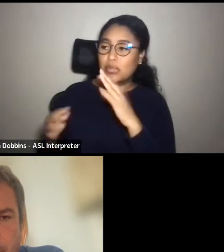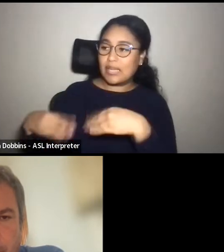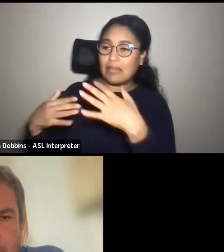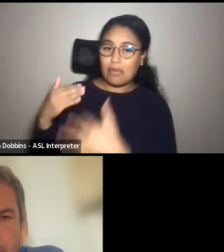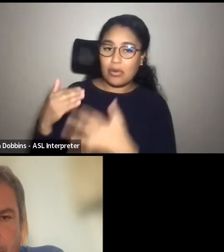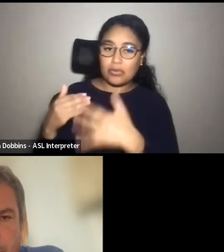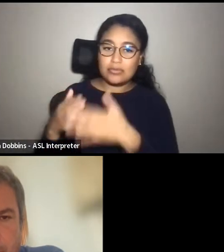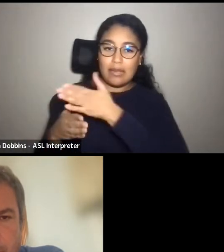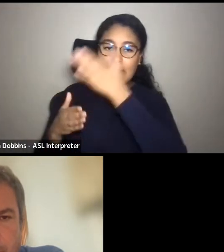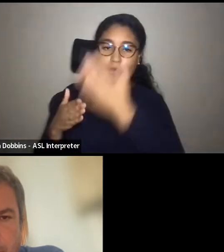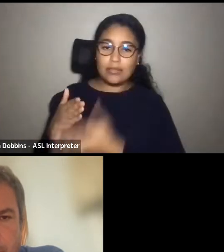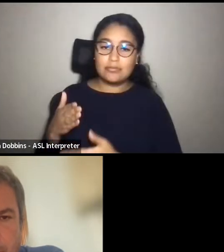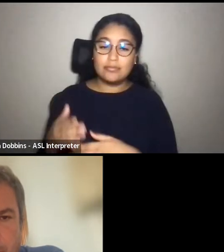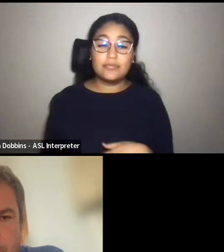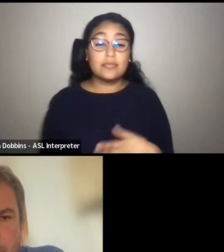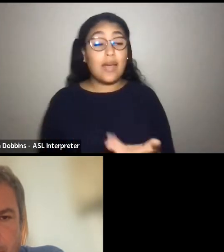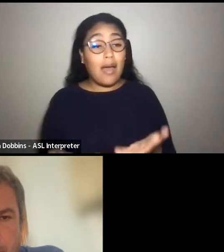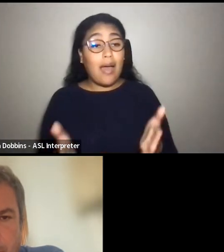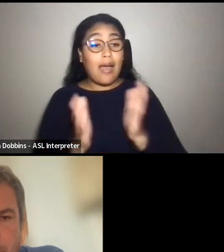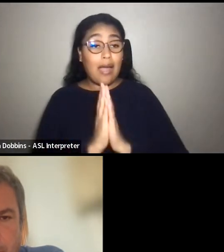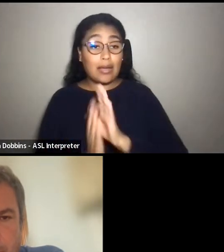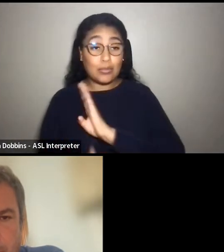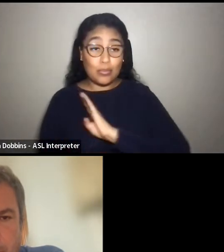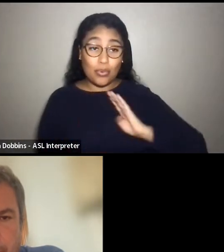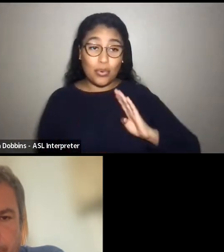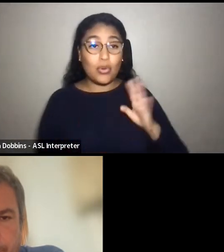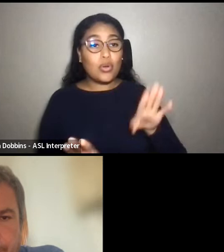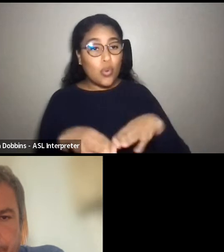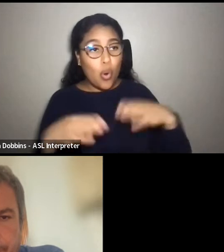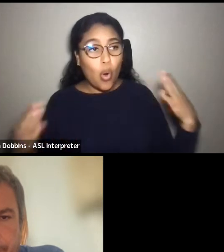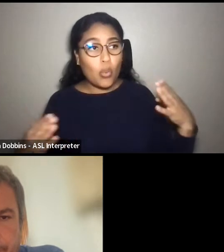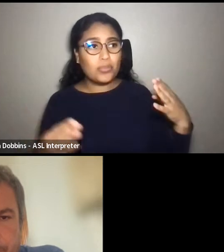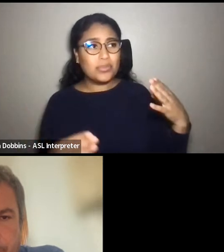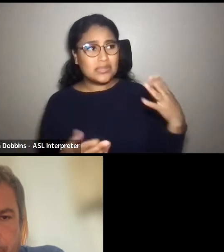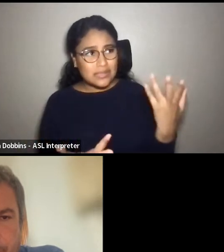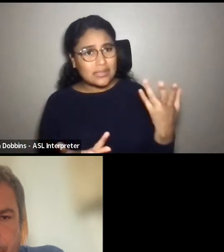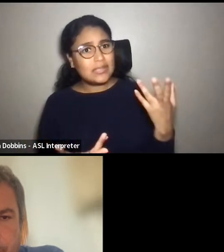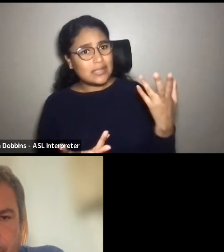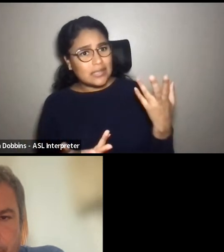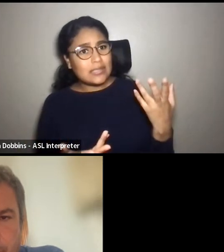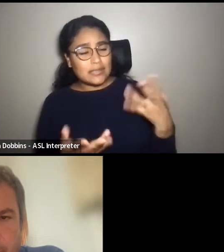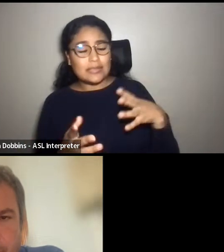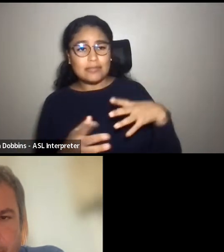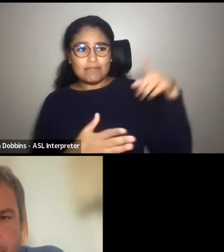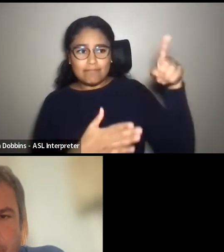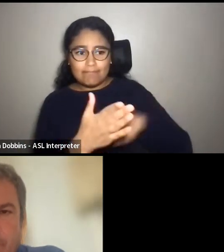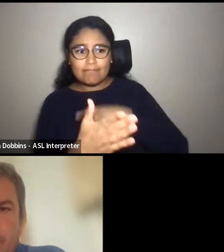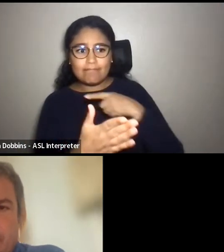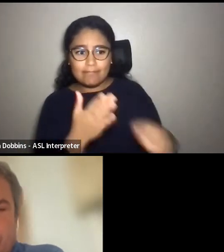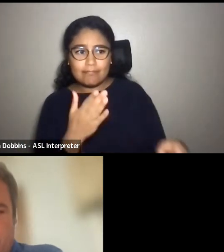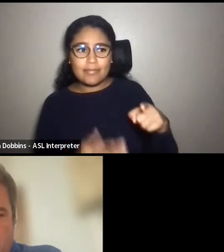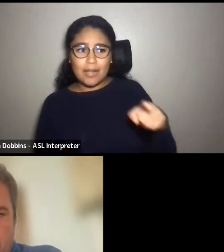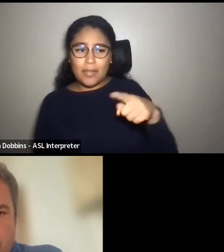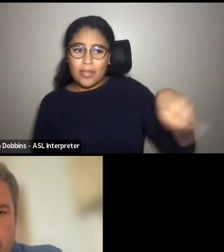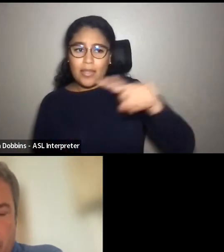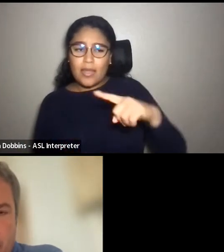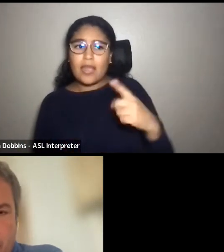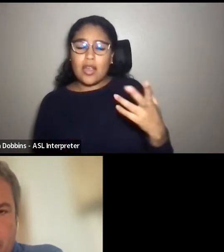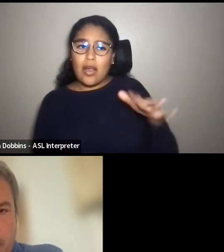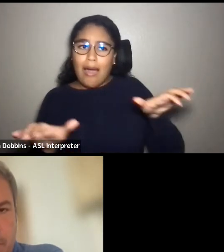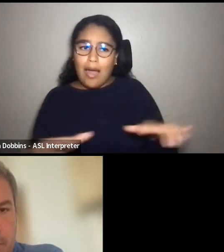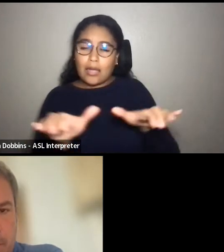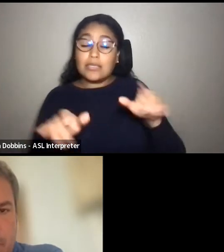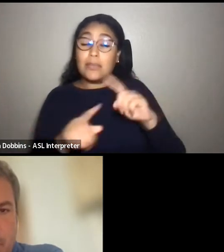of quote. I ask the boards not only to openly condemn the horrific acts, the evil acts, but also